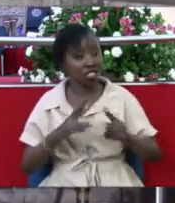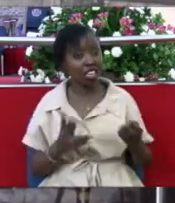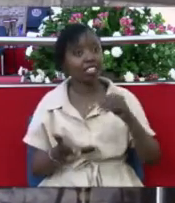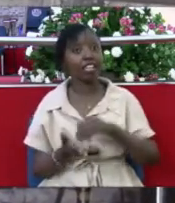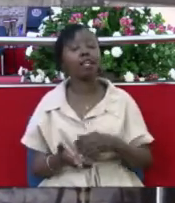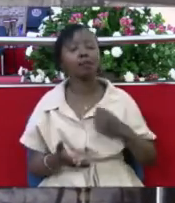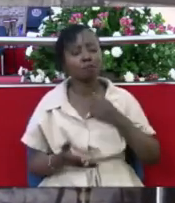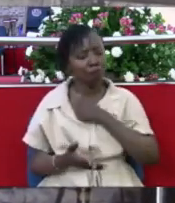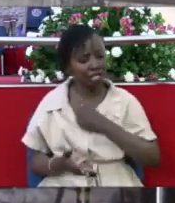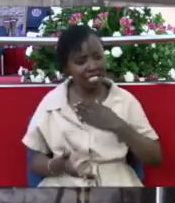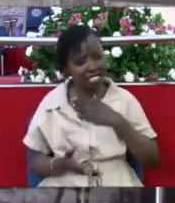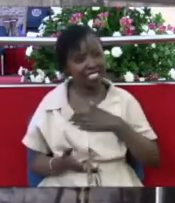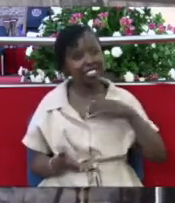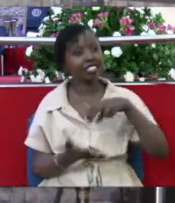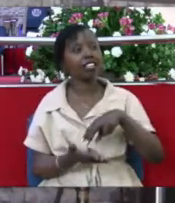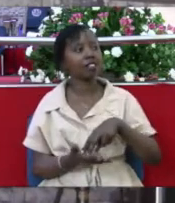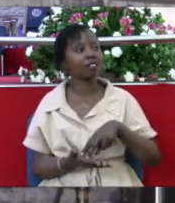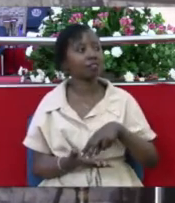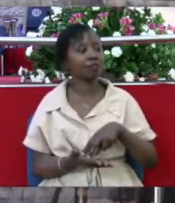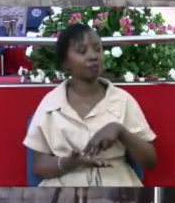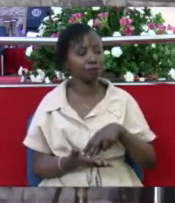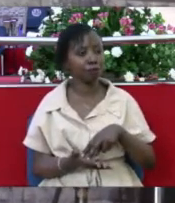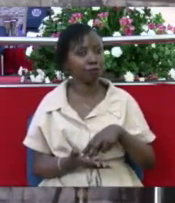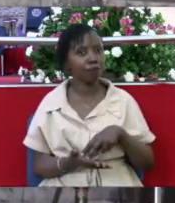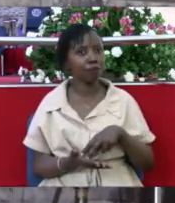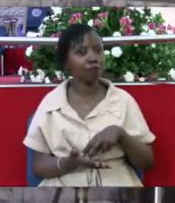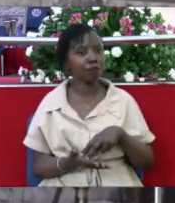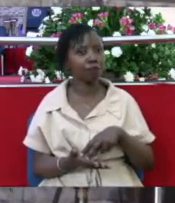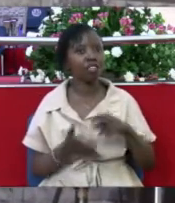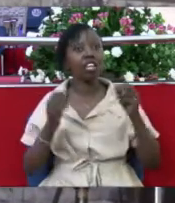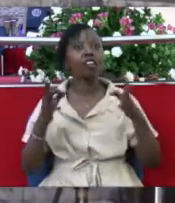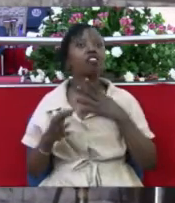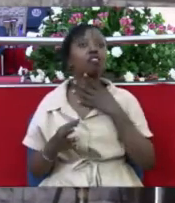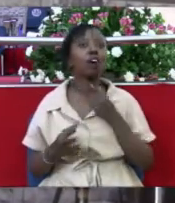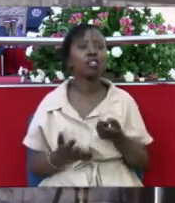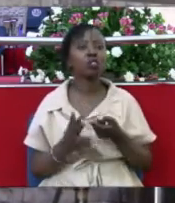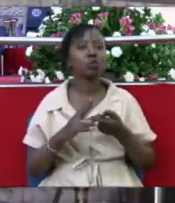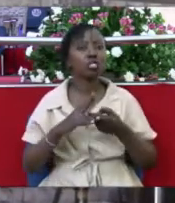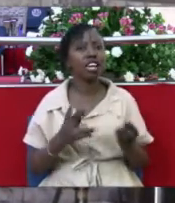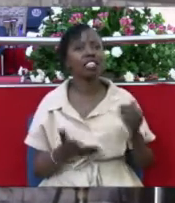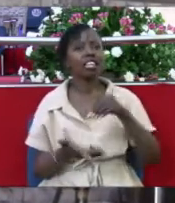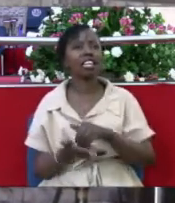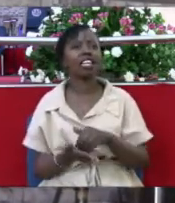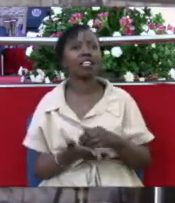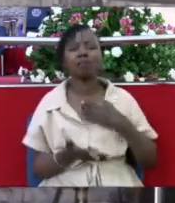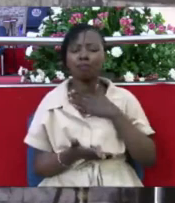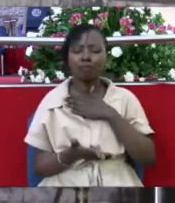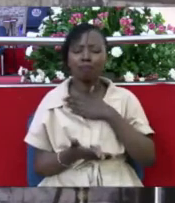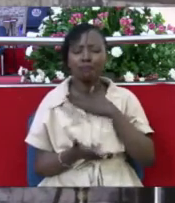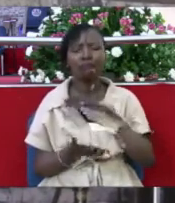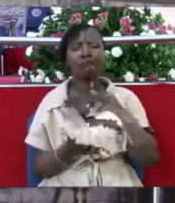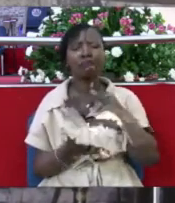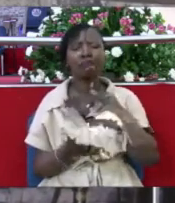feet. You're saying you need to restart, stand up on your feet. Kama we'll give you a minute. Upia, we'll give you a second. Nikupatie